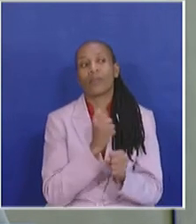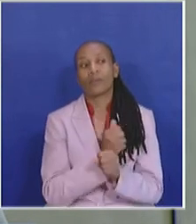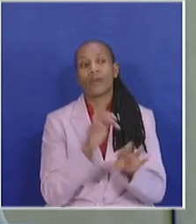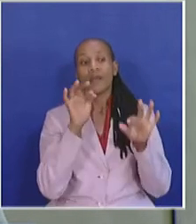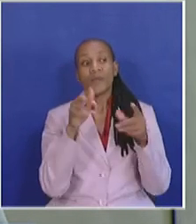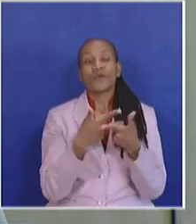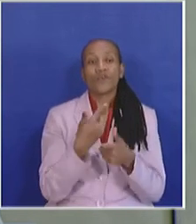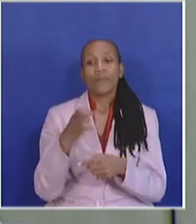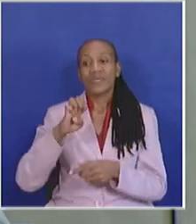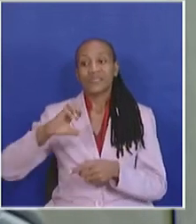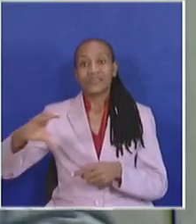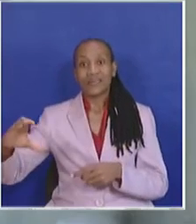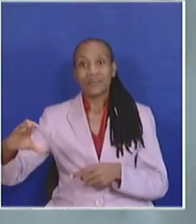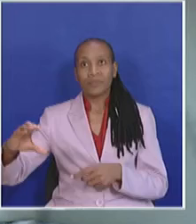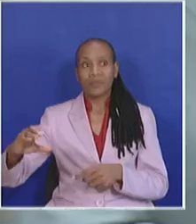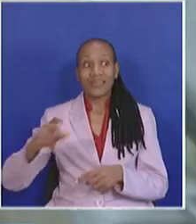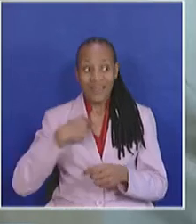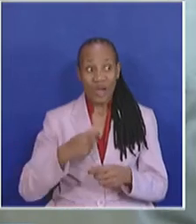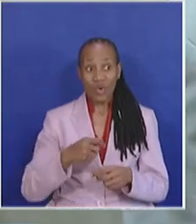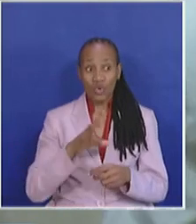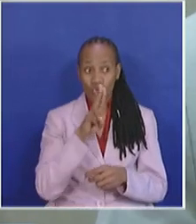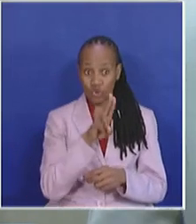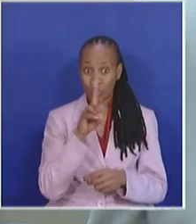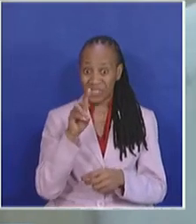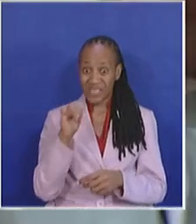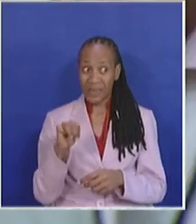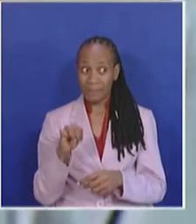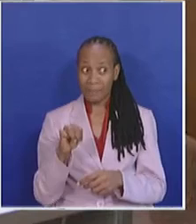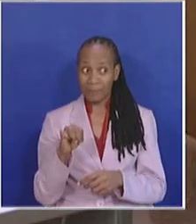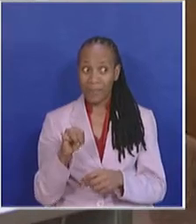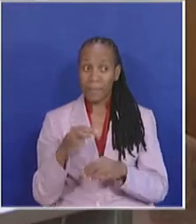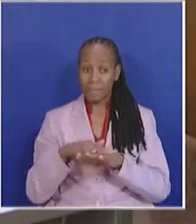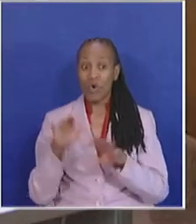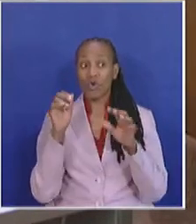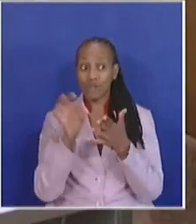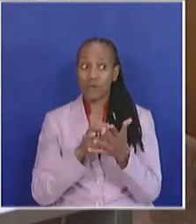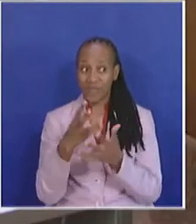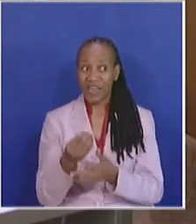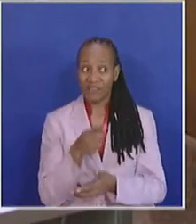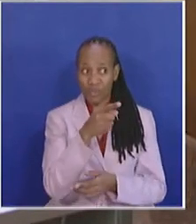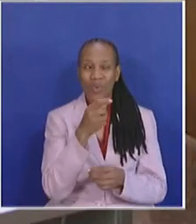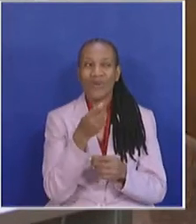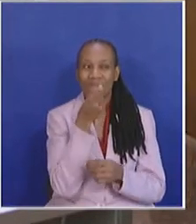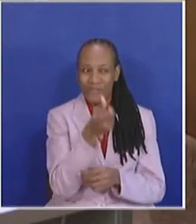uDoro umthathe yedwa. Inkosi. Inkosi Tata. Honorable members,